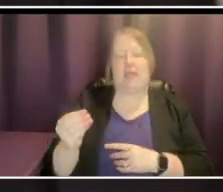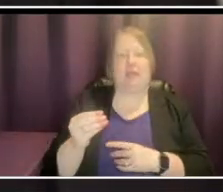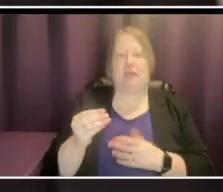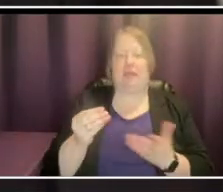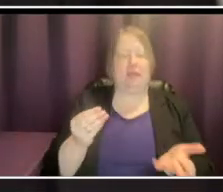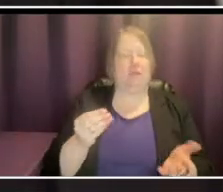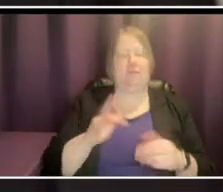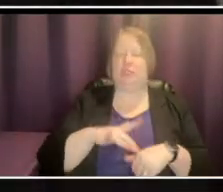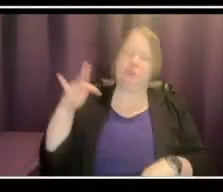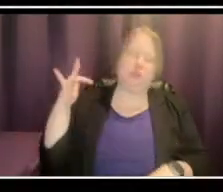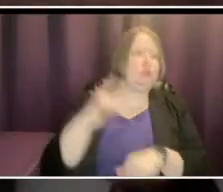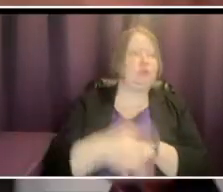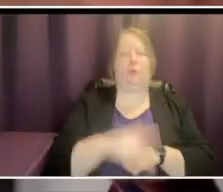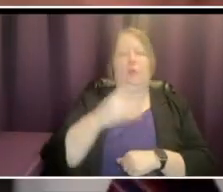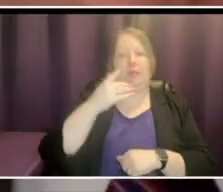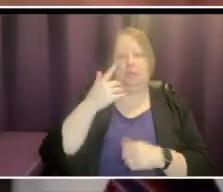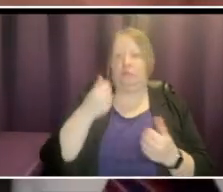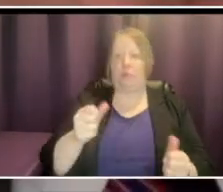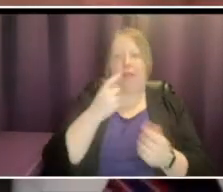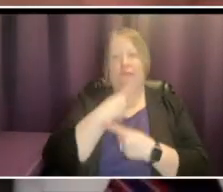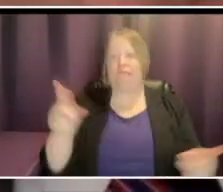any proclamation like that.